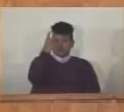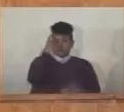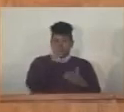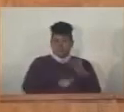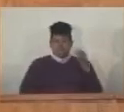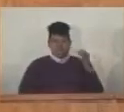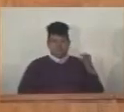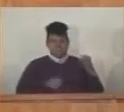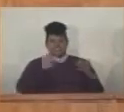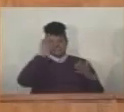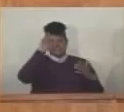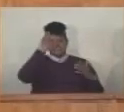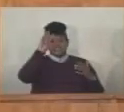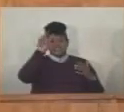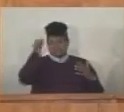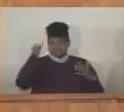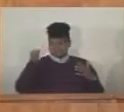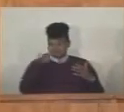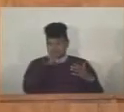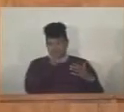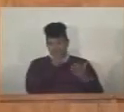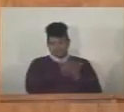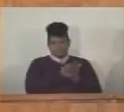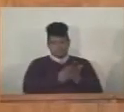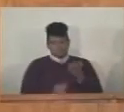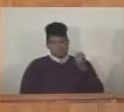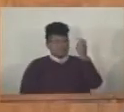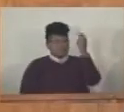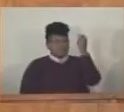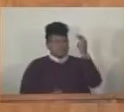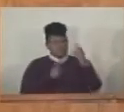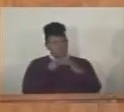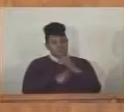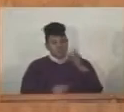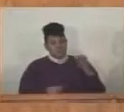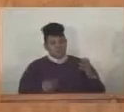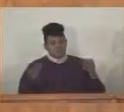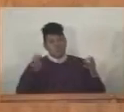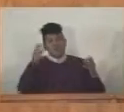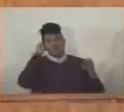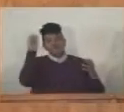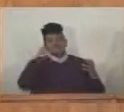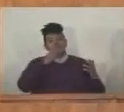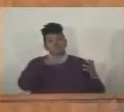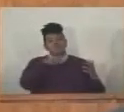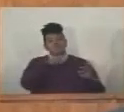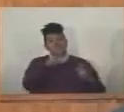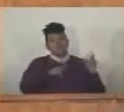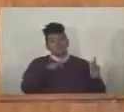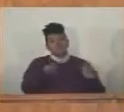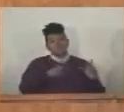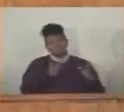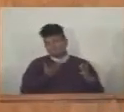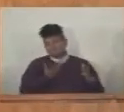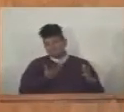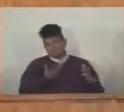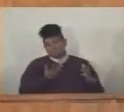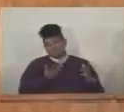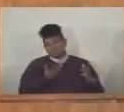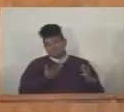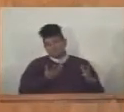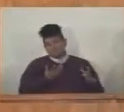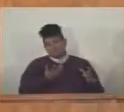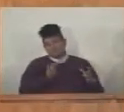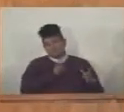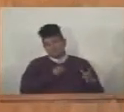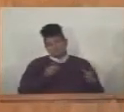6 in detention. Let's take the 12 that is charged. What percentage of those people that took up? Senator Webber,